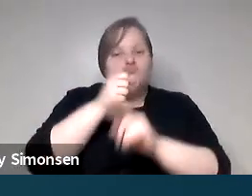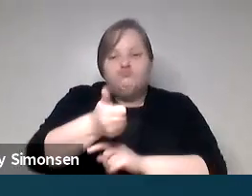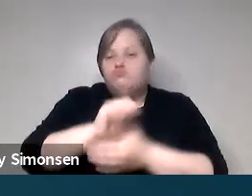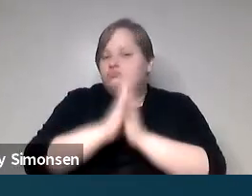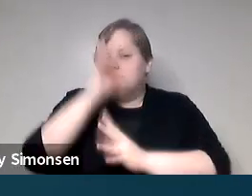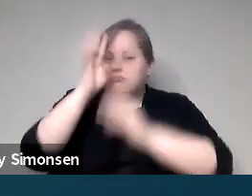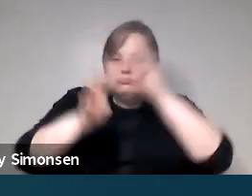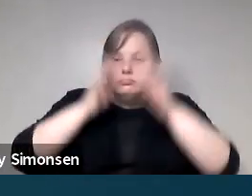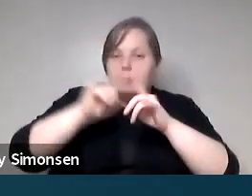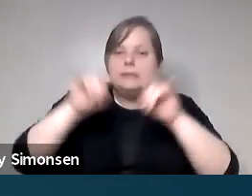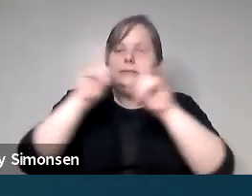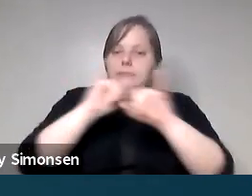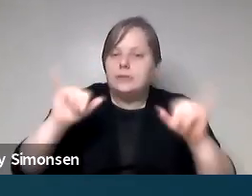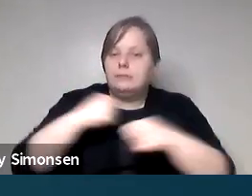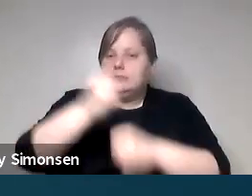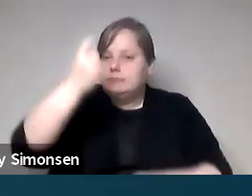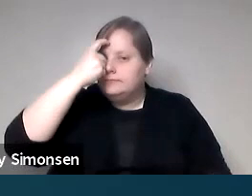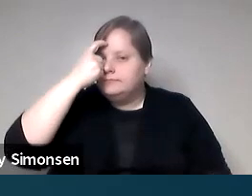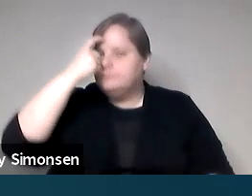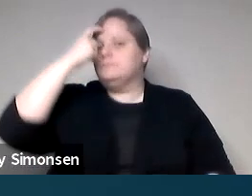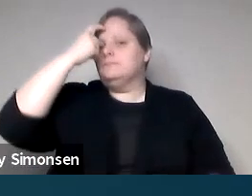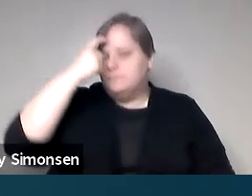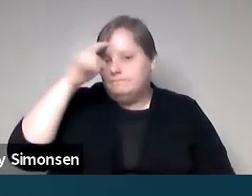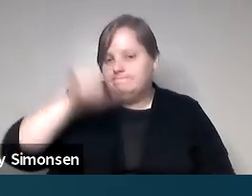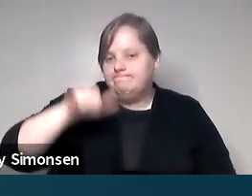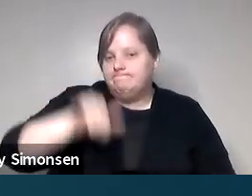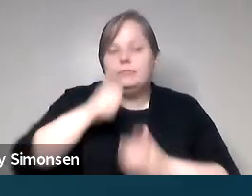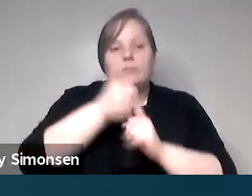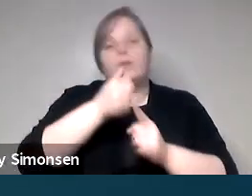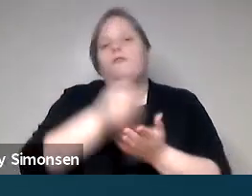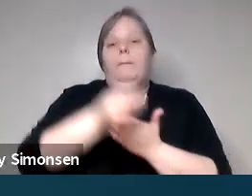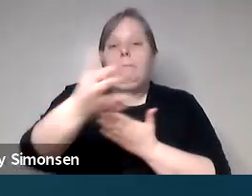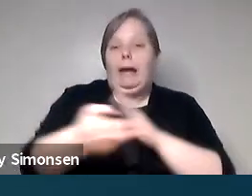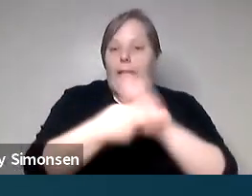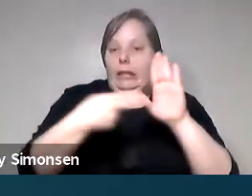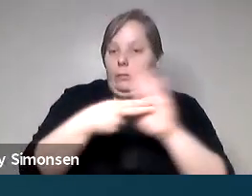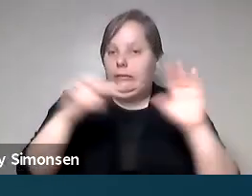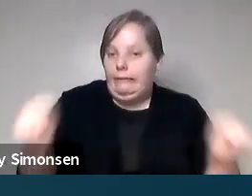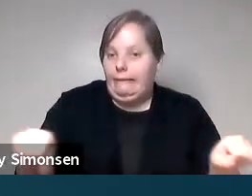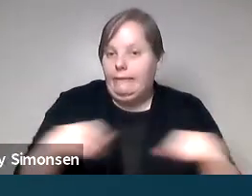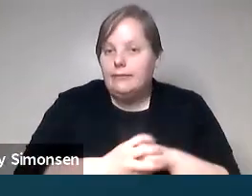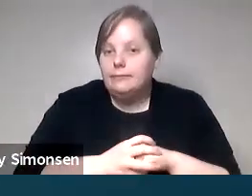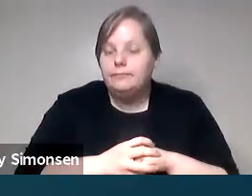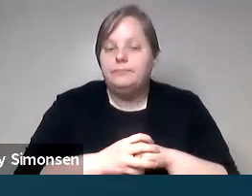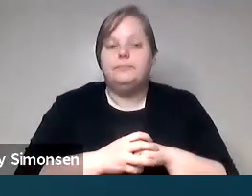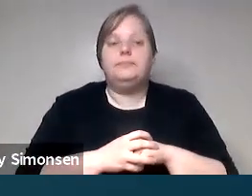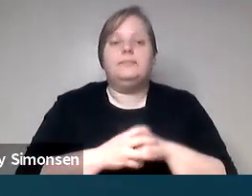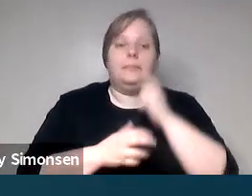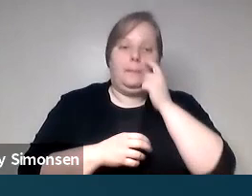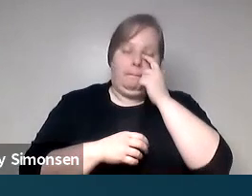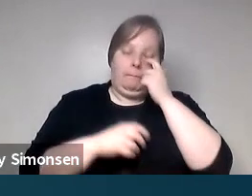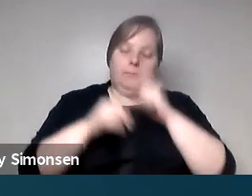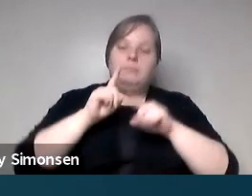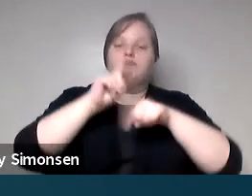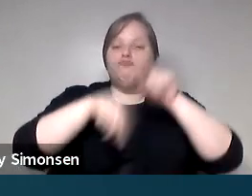be practical. You can purchase labels. There are various types